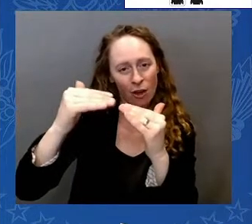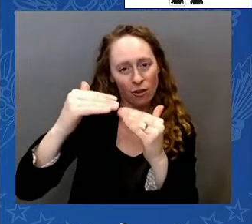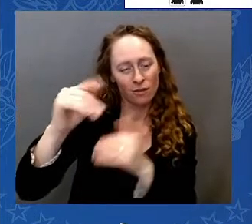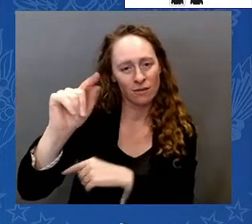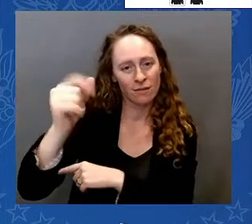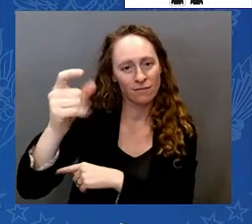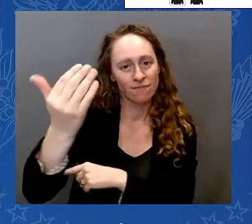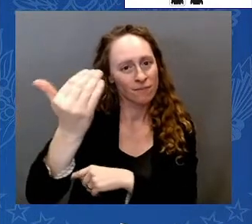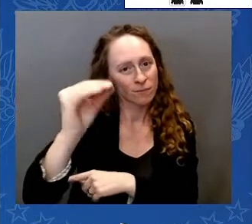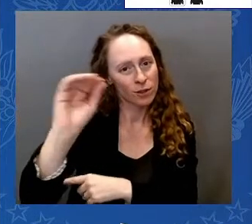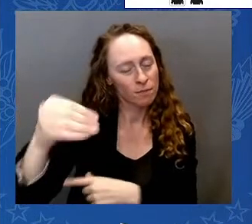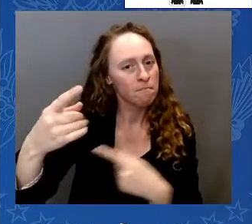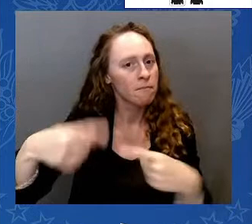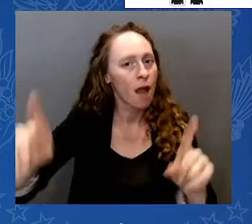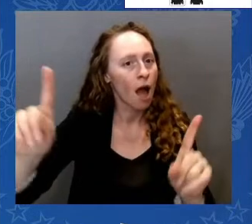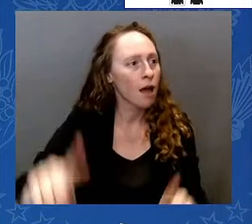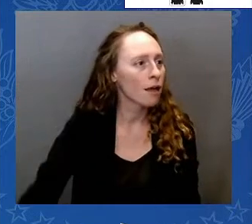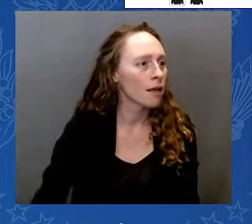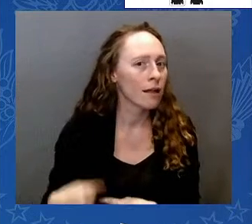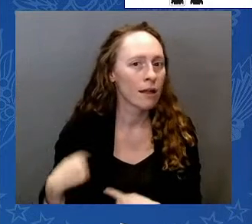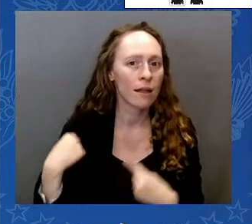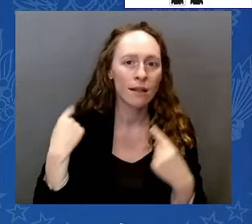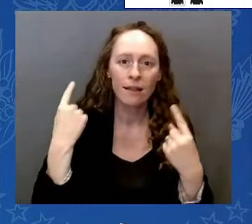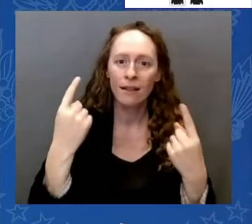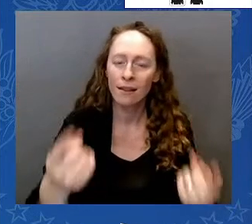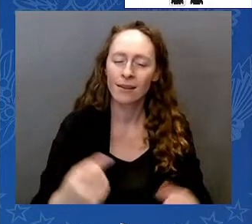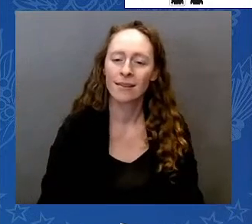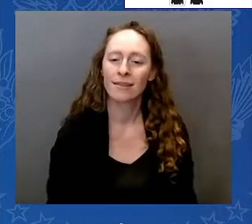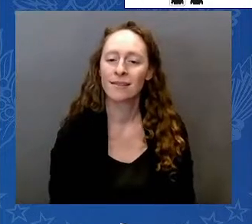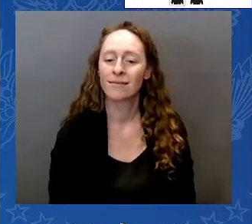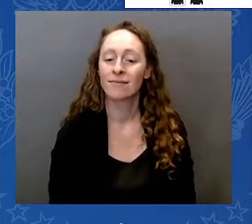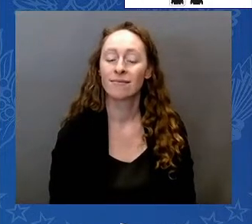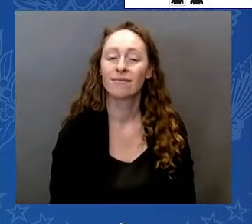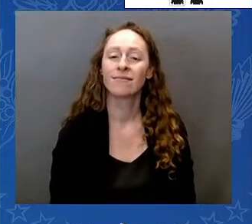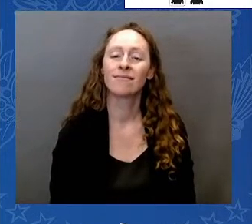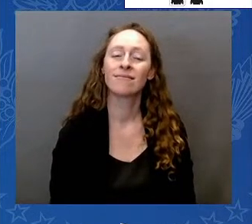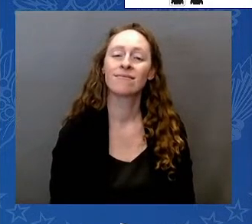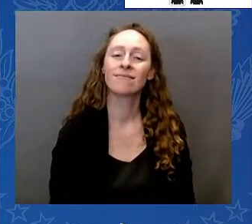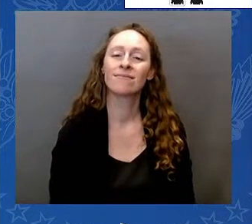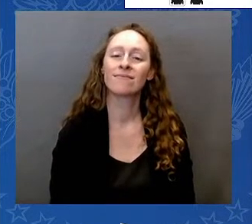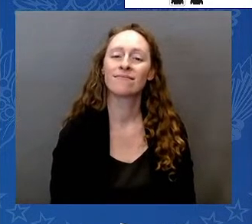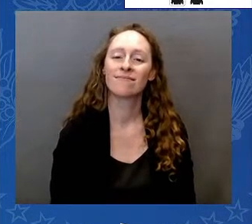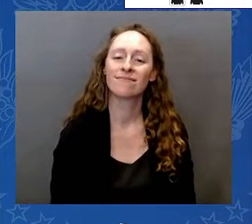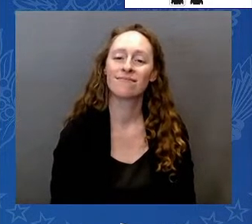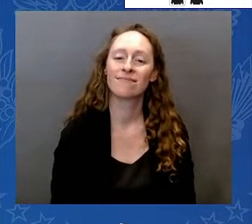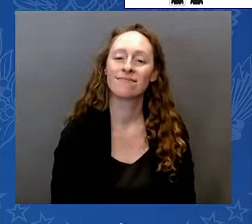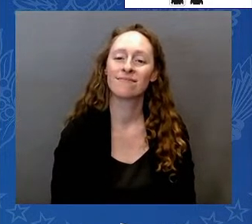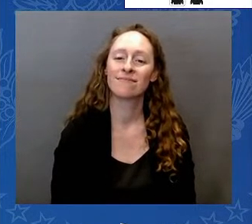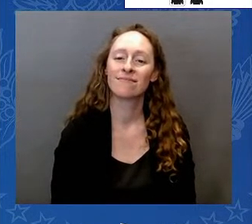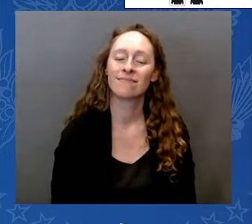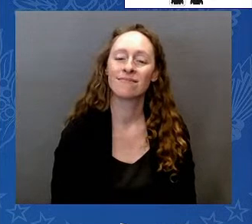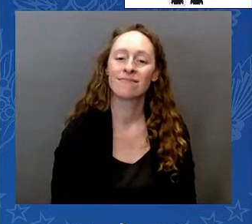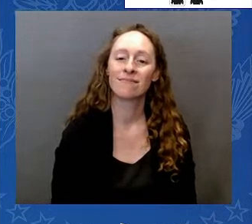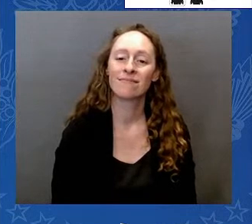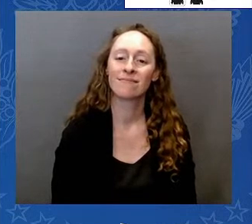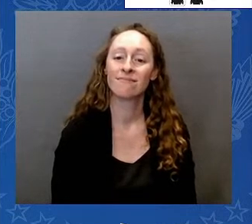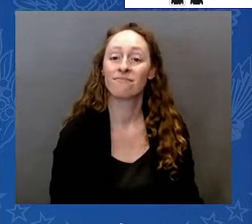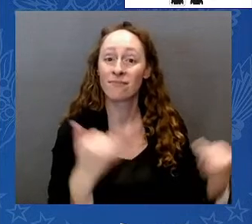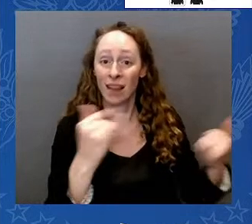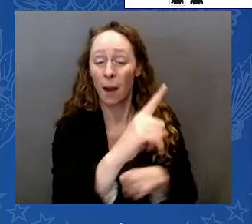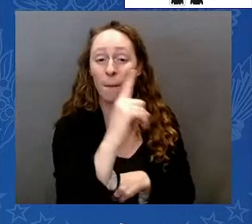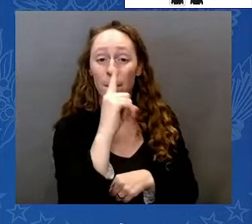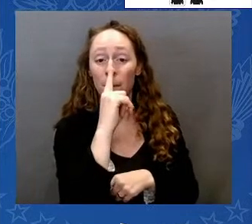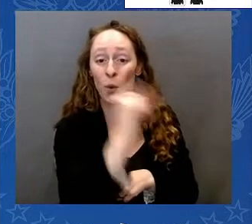Fortune 500 companies, 52 made $40 billion and didn't pay a single penny in taxes.